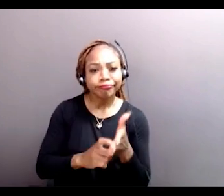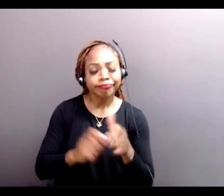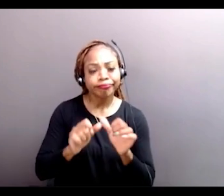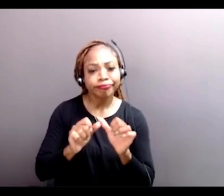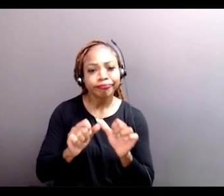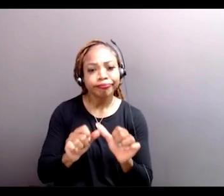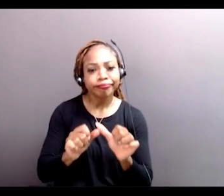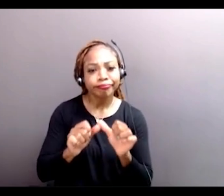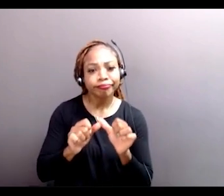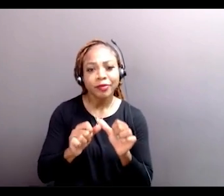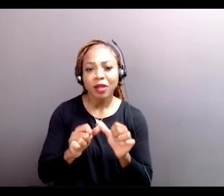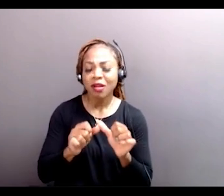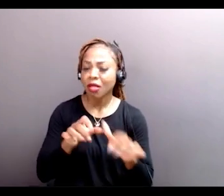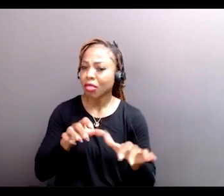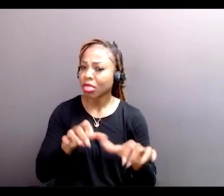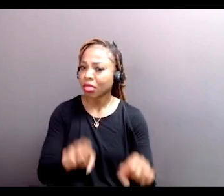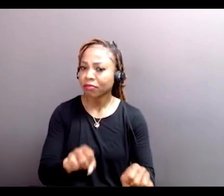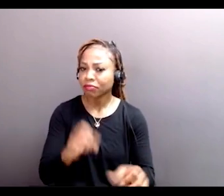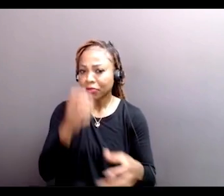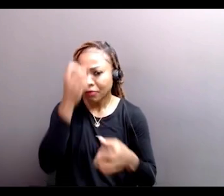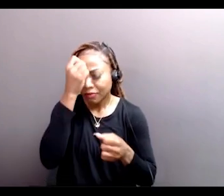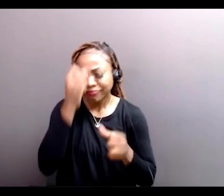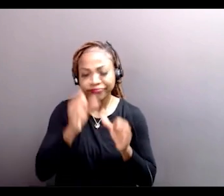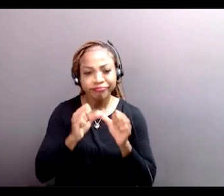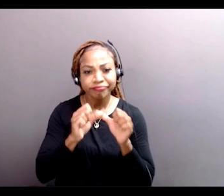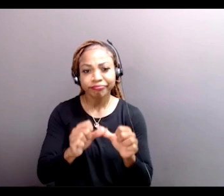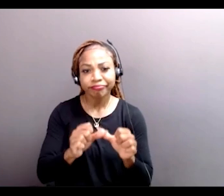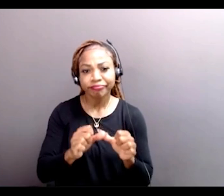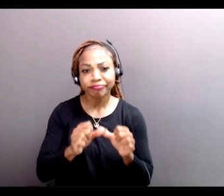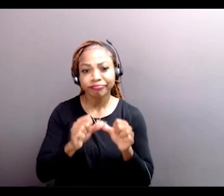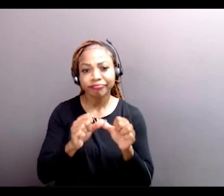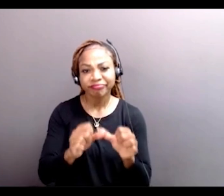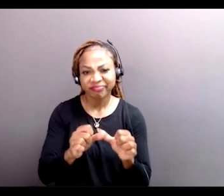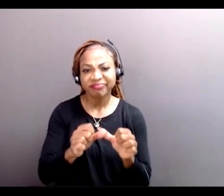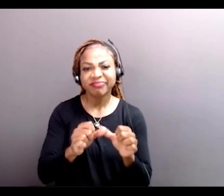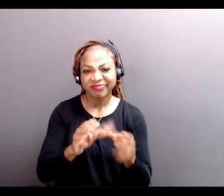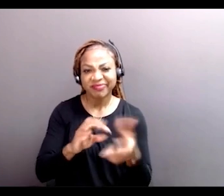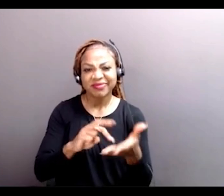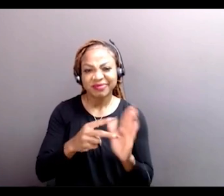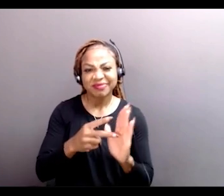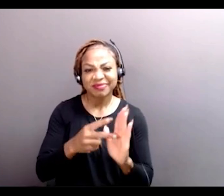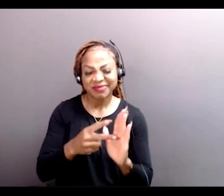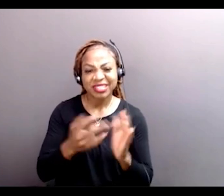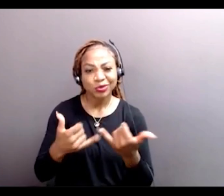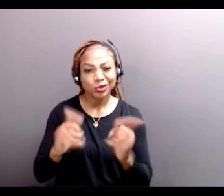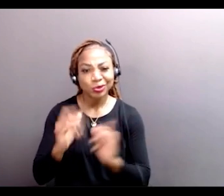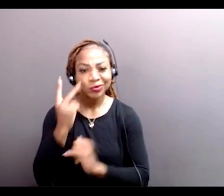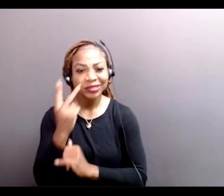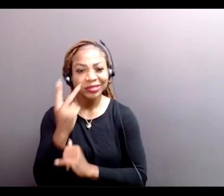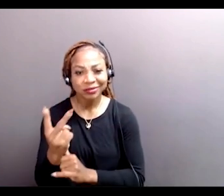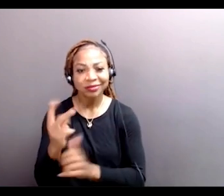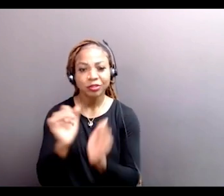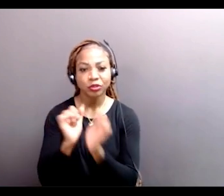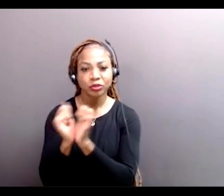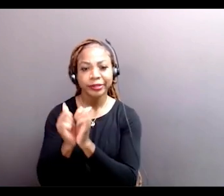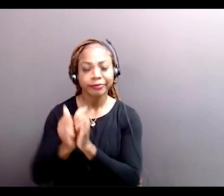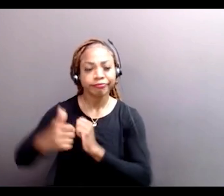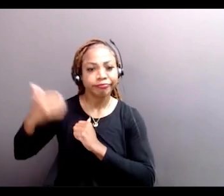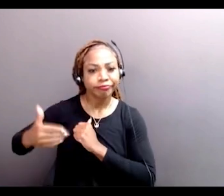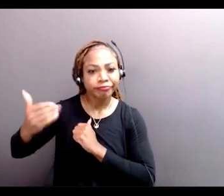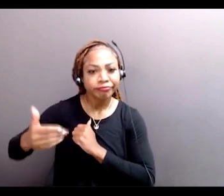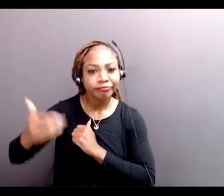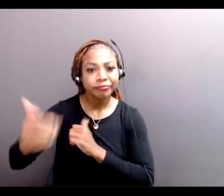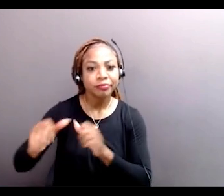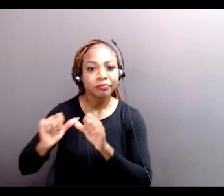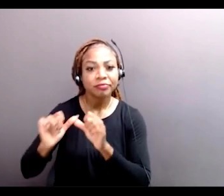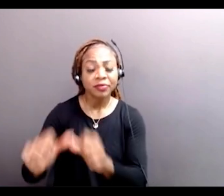continuing impacts of colonialism today, we also see the continuing impacts of the afterlife of slavery. Many people